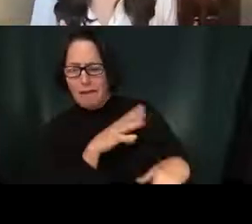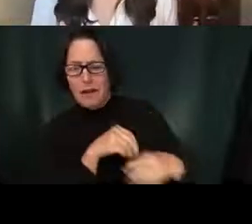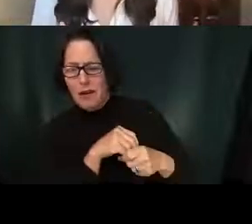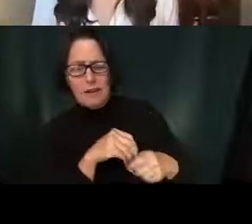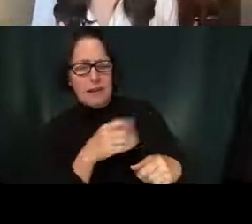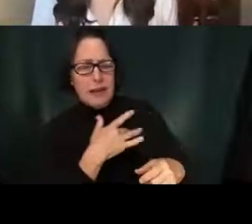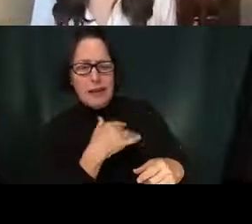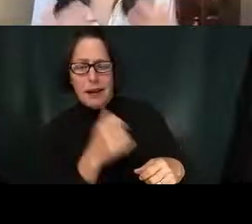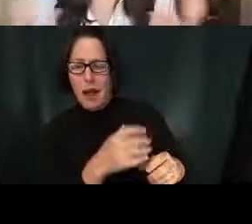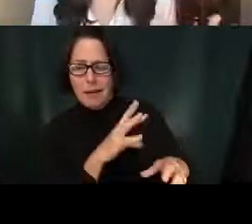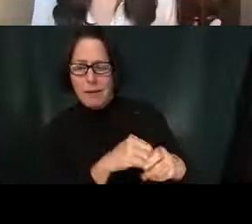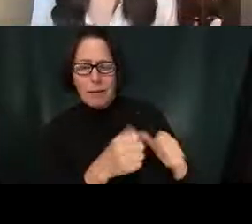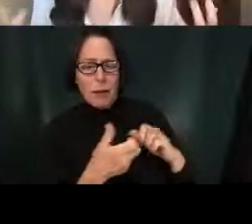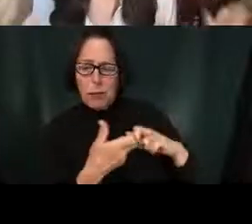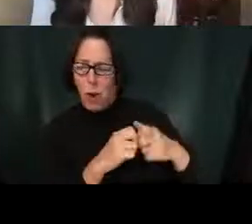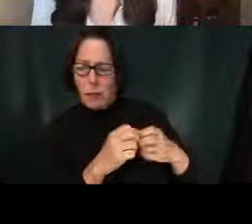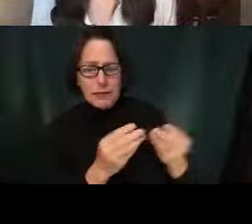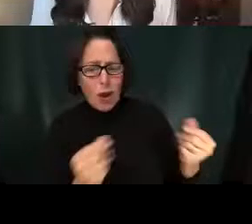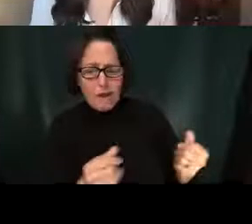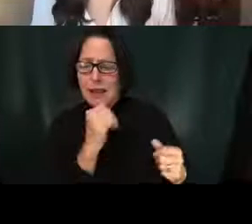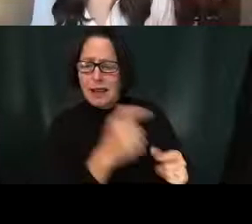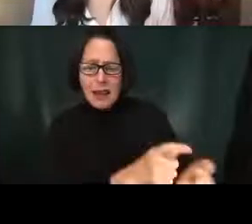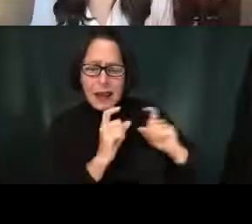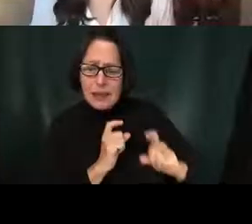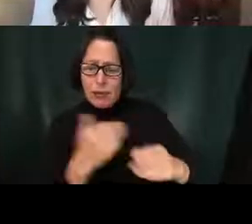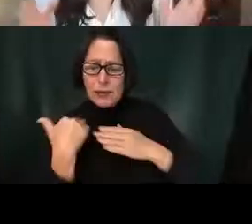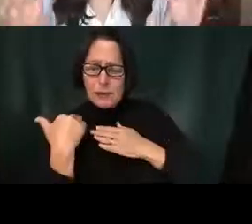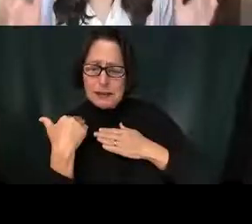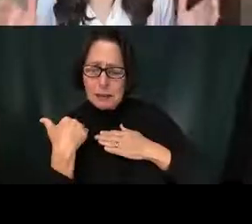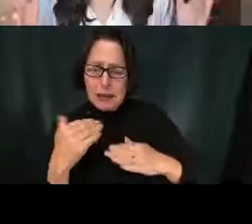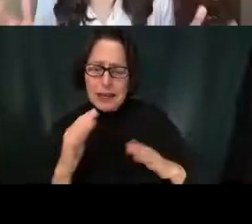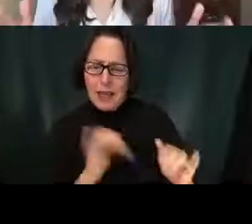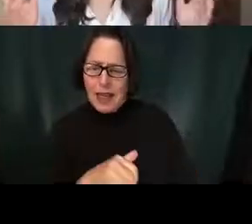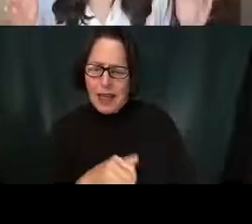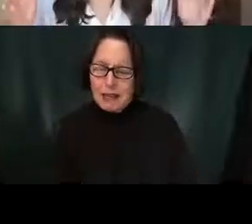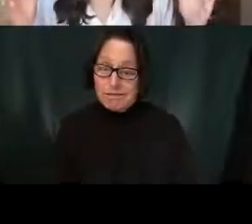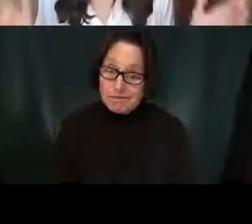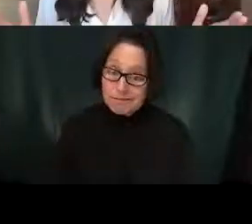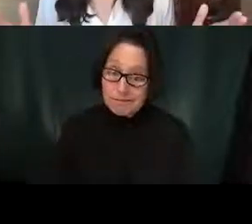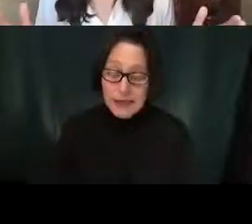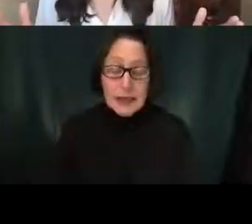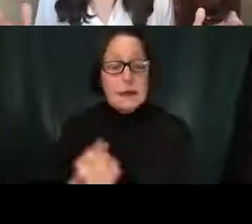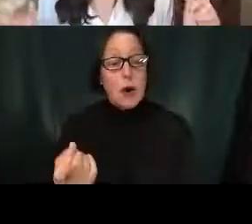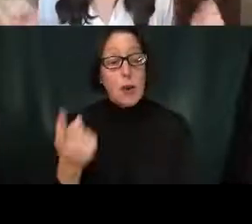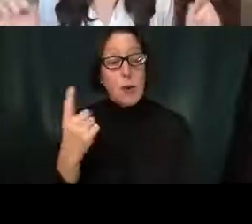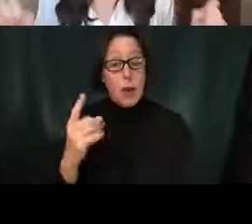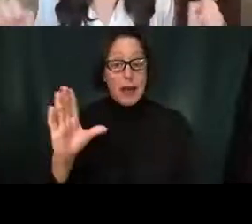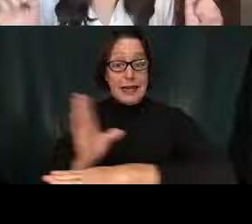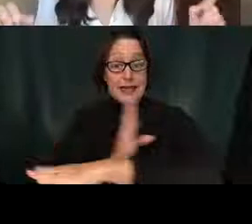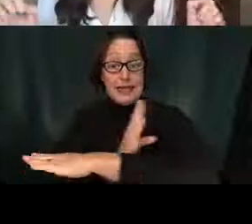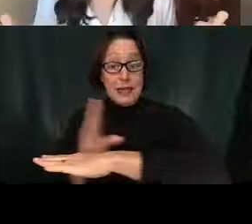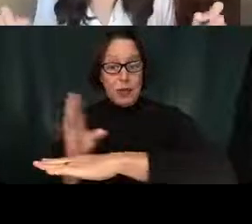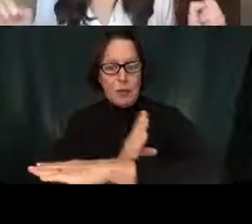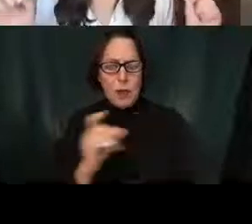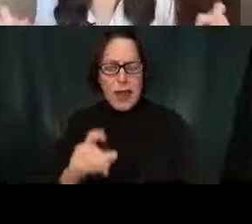the problem solving, not being given the responsibility. And so one of the first continuums that we need to